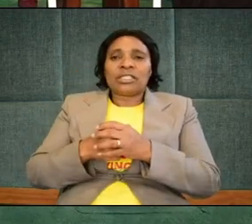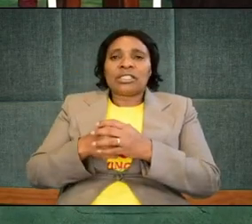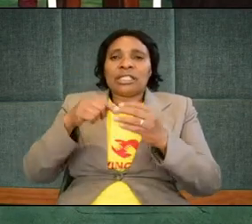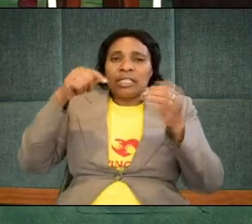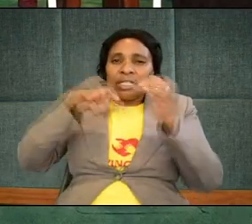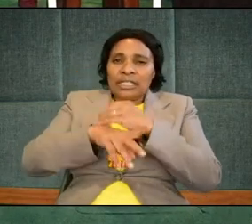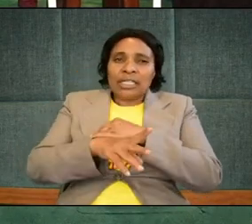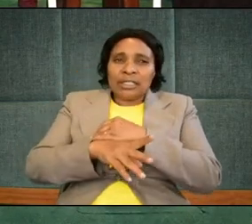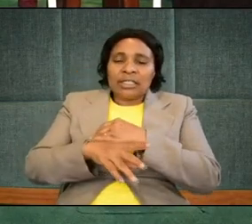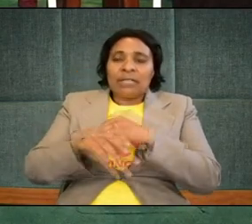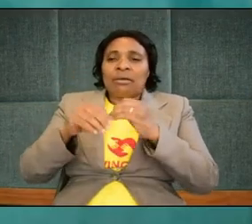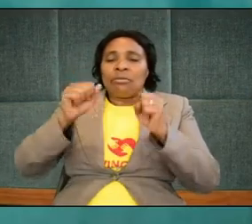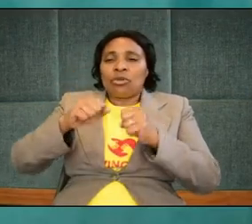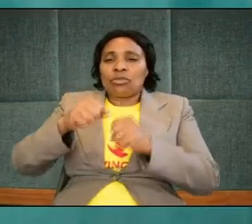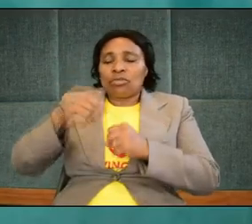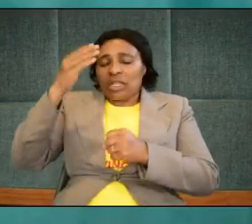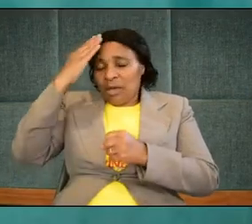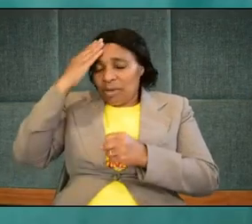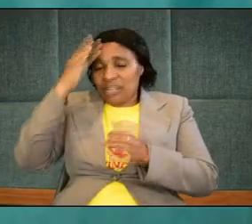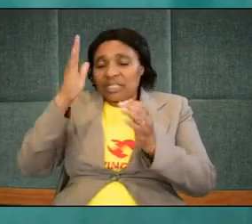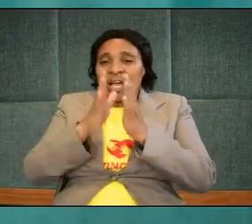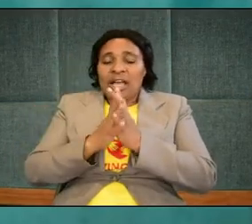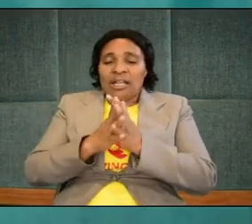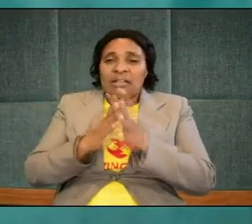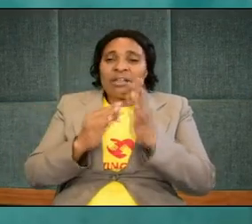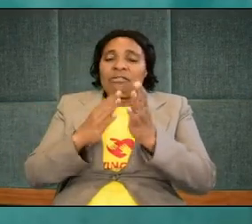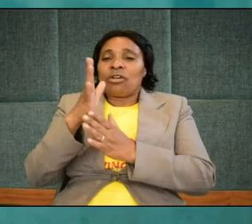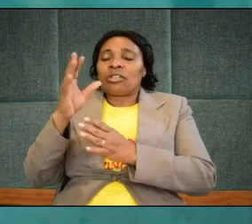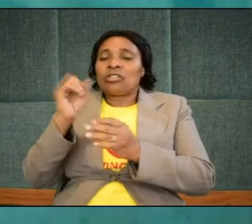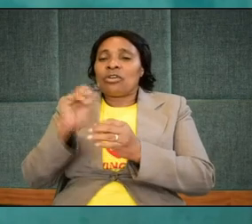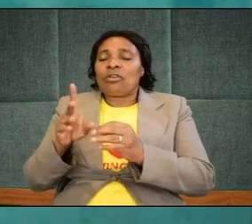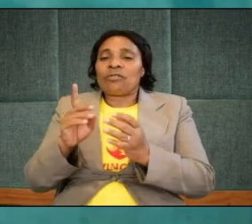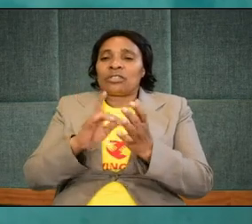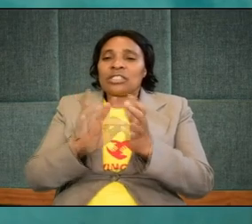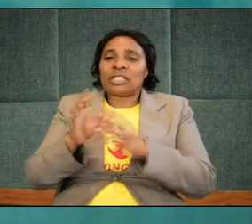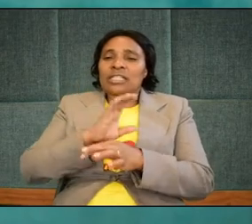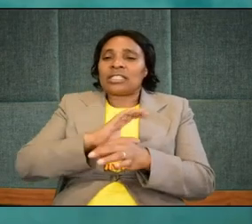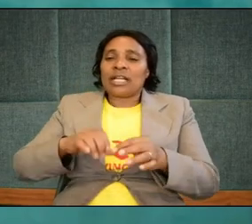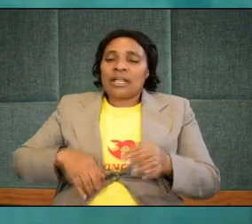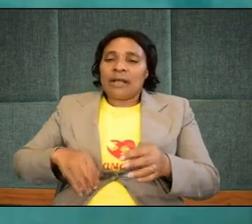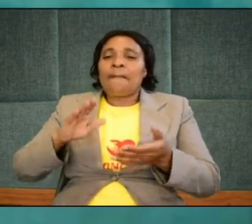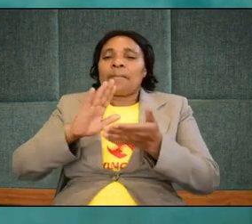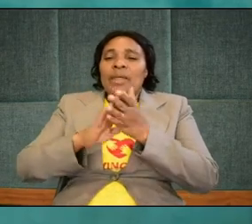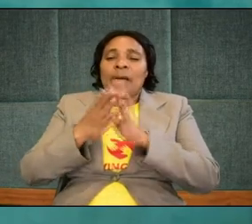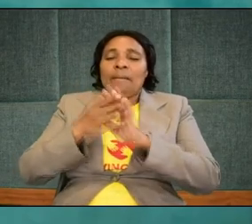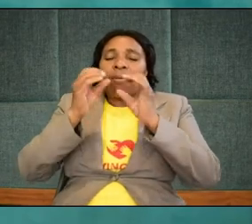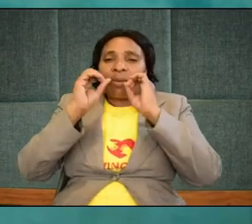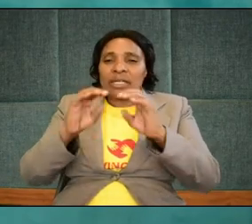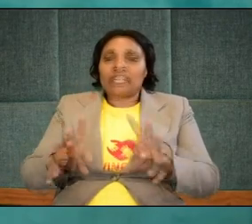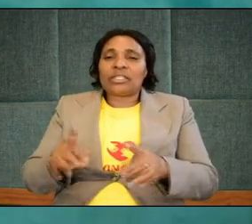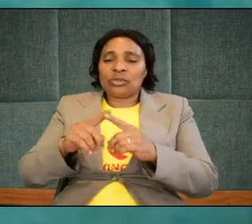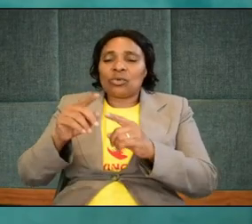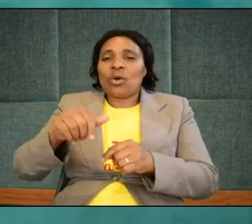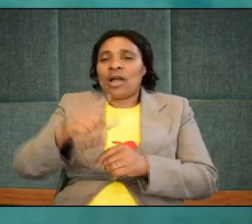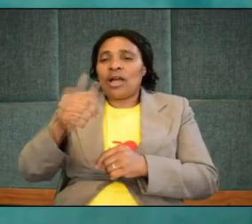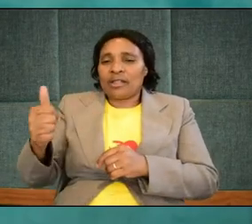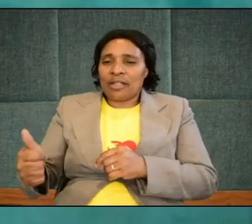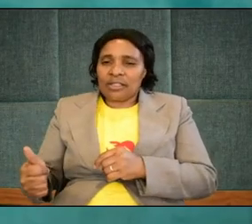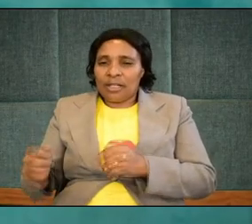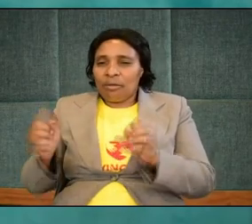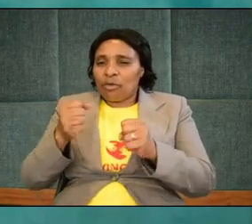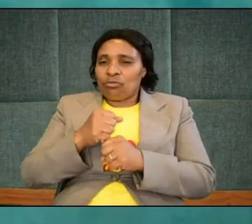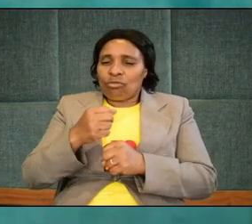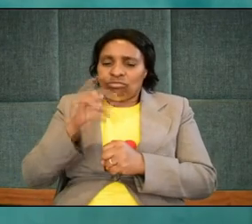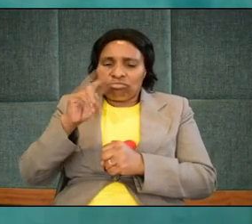It says, "The humblest and poorest of the disciples of Christ can be a blessing to others. They are not required to worry themselves